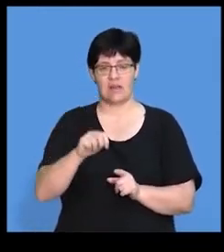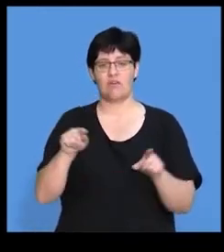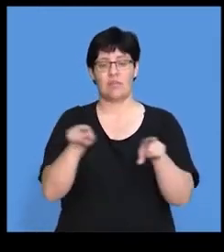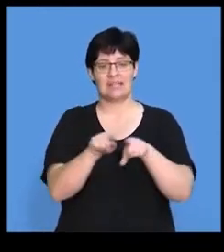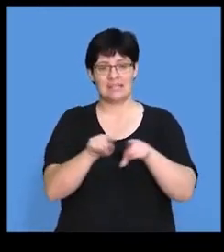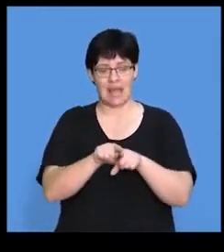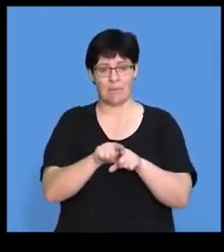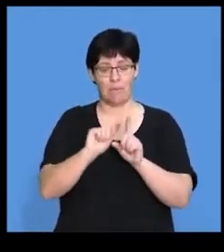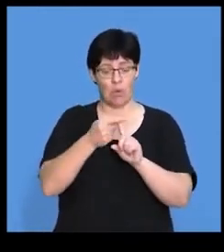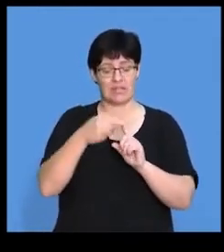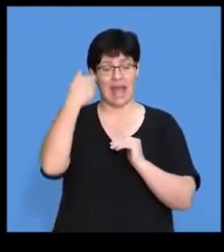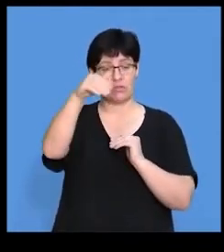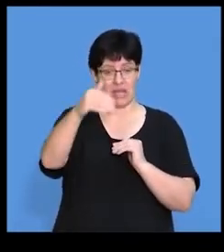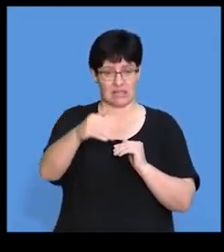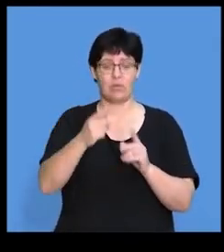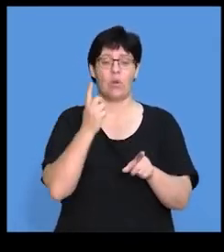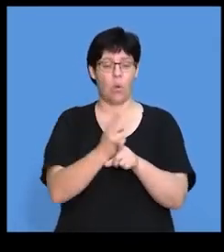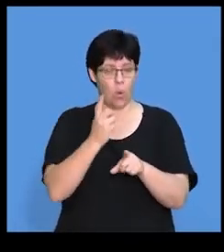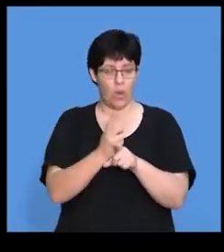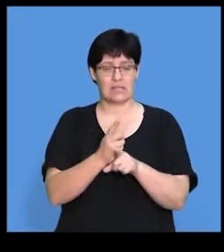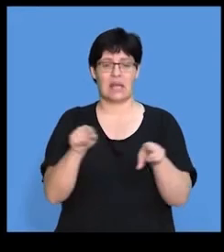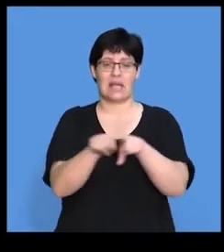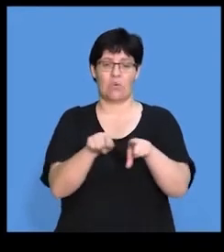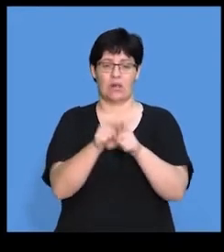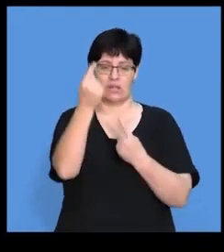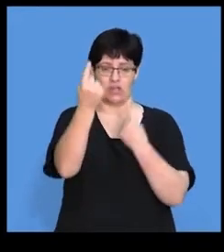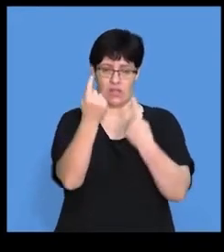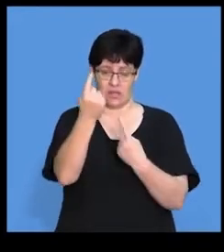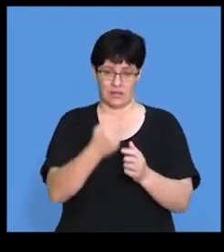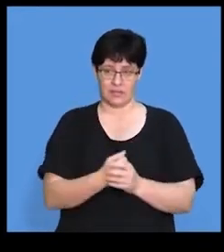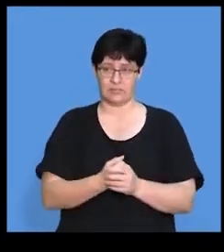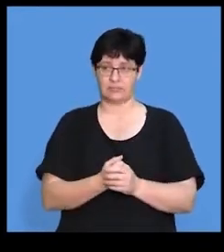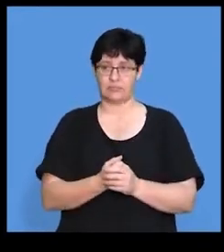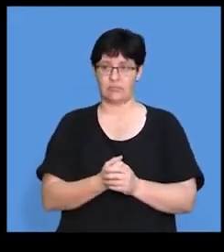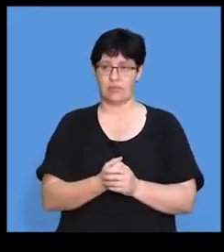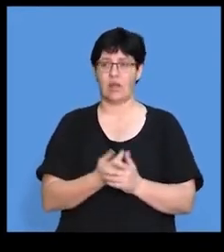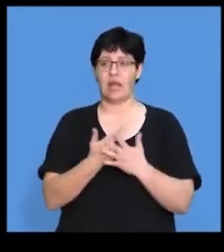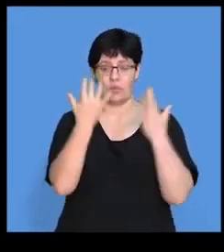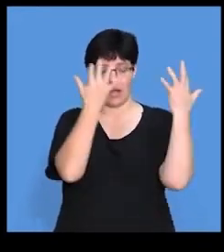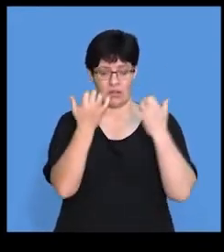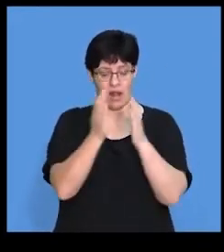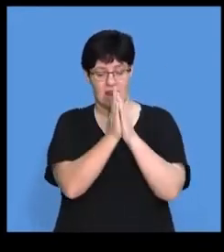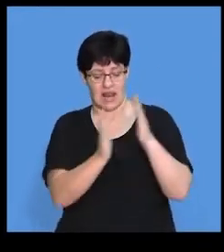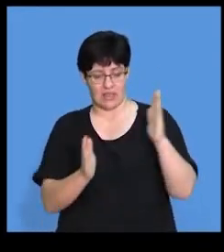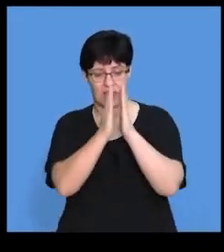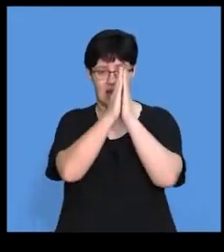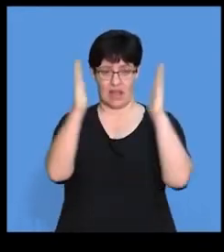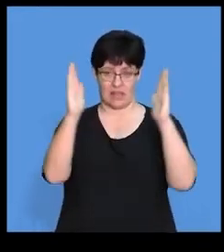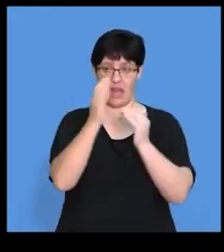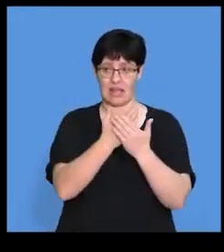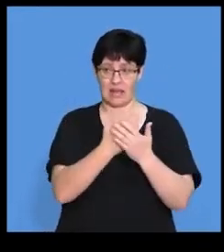point outside the circle will always be equal to each other. So, can we calculate the length of this line over